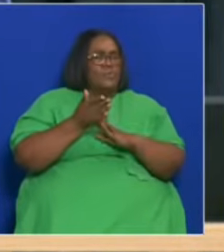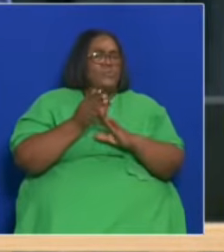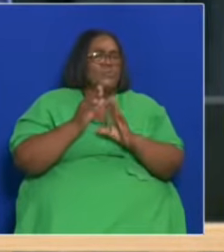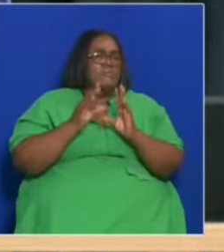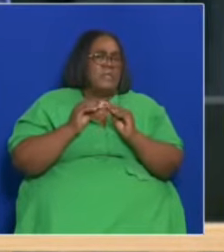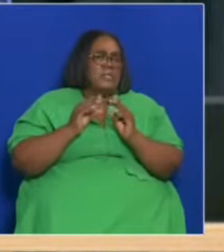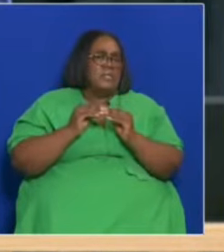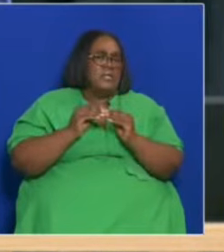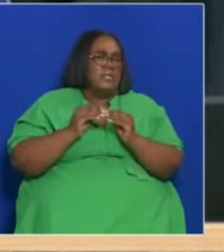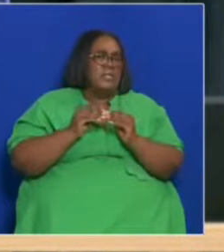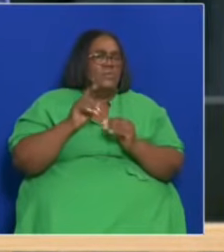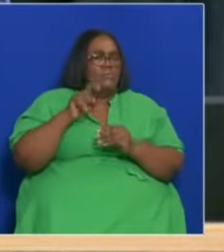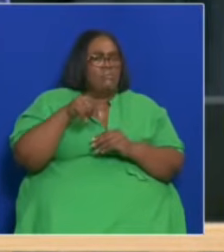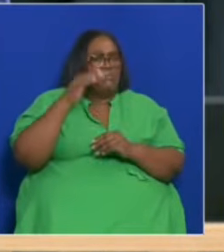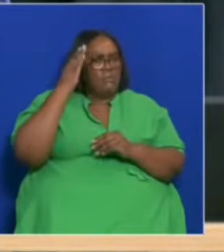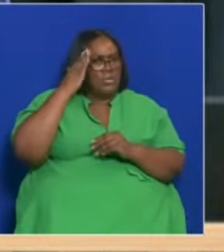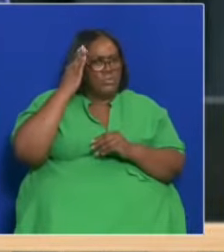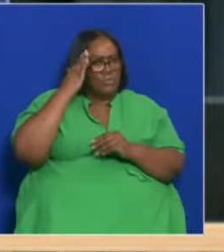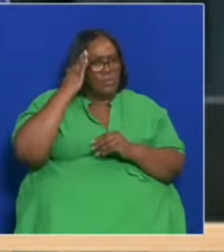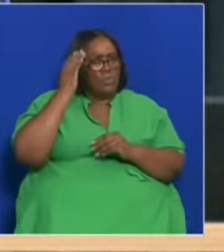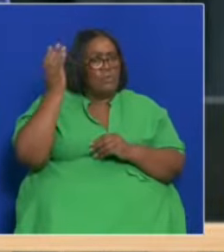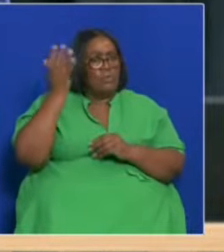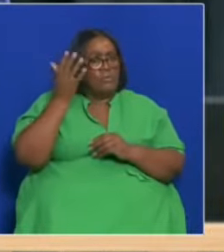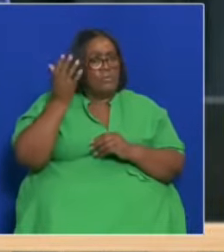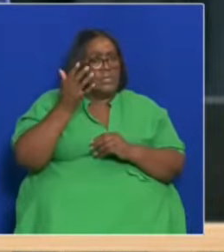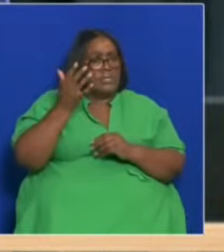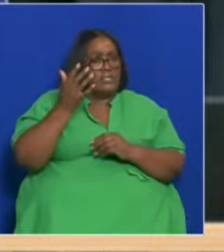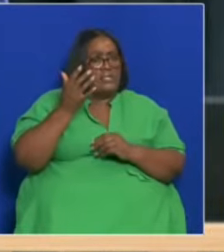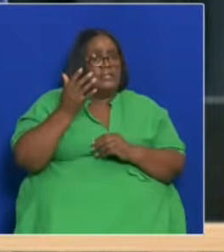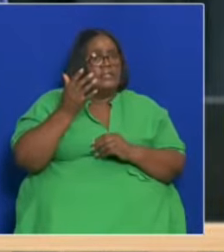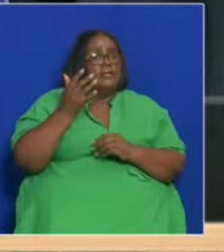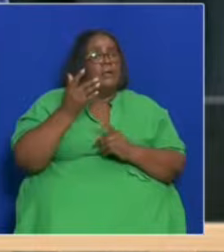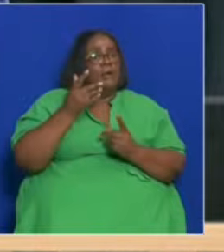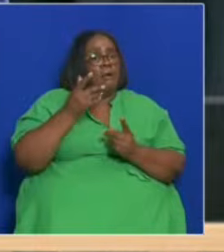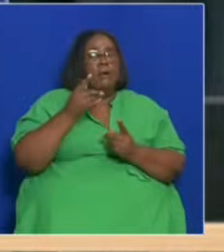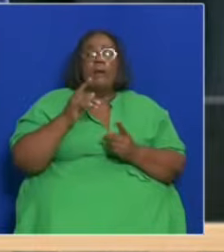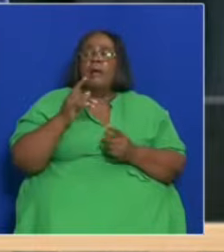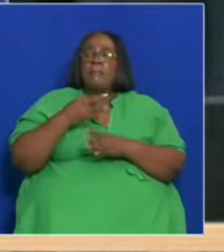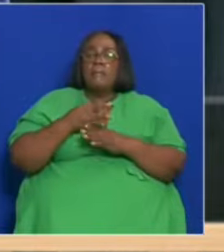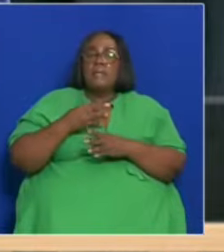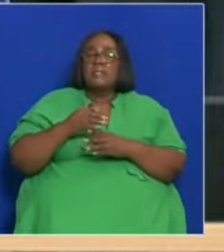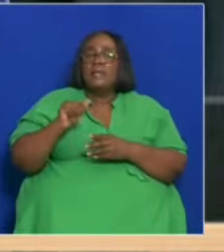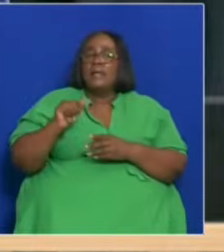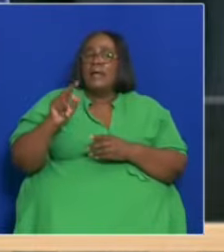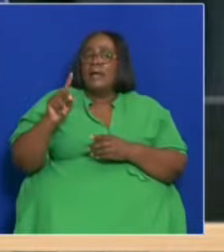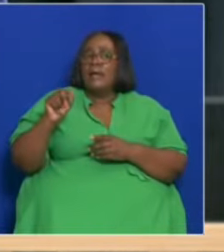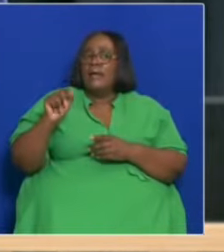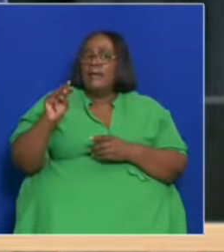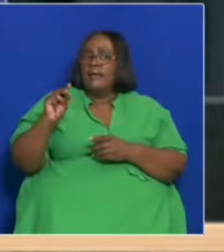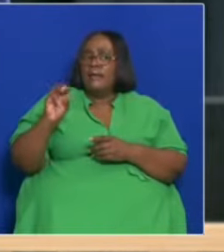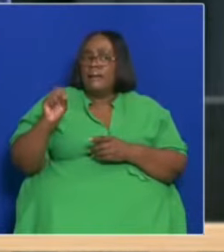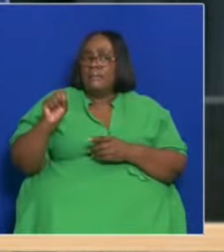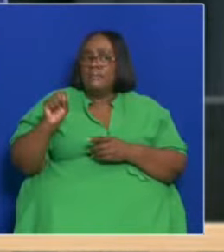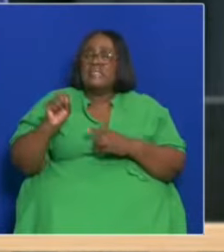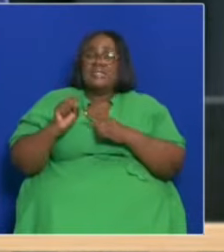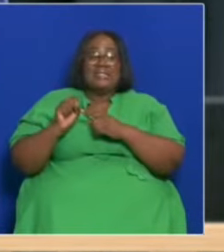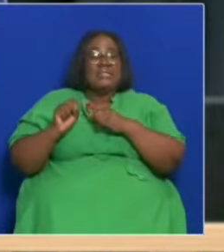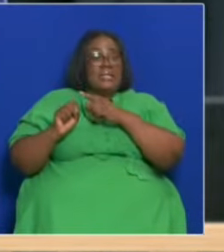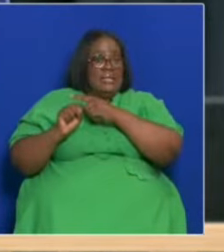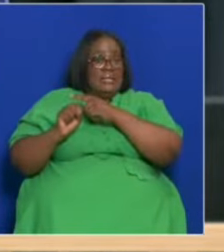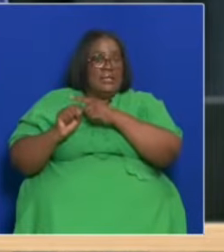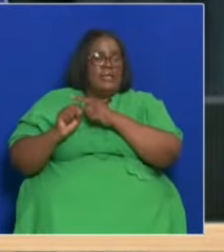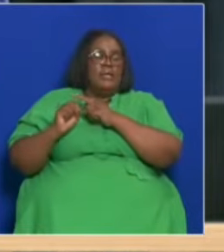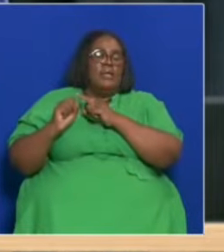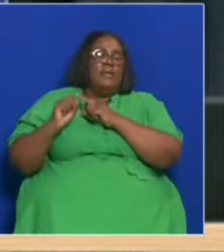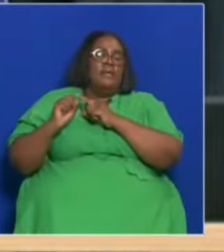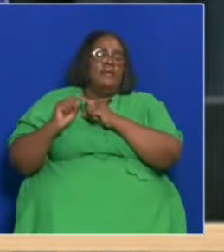presentation, Mr. Adams is the complainant. So did you not find it odd that you are now assisting the ID